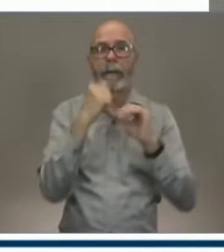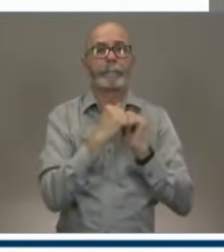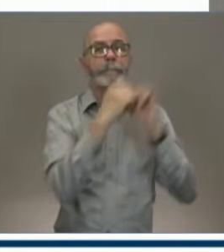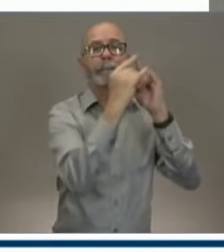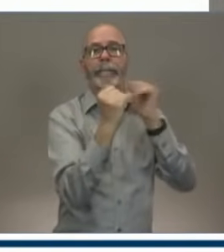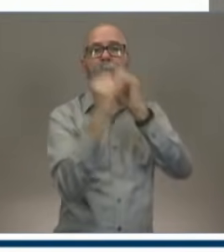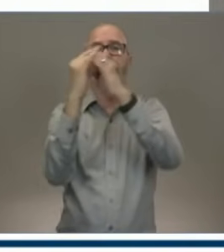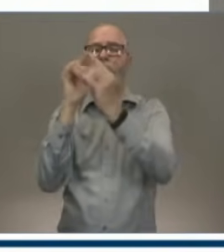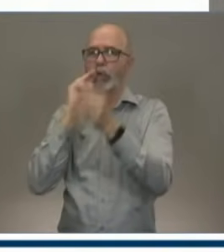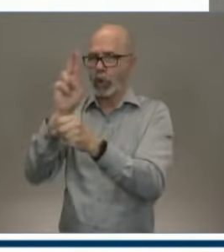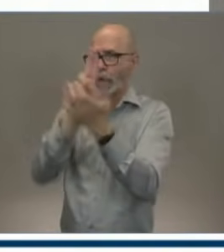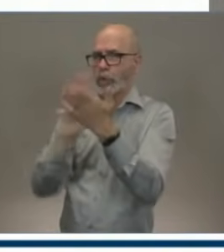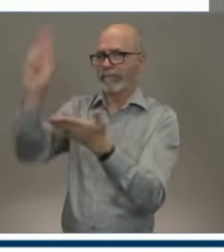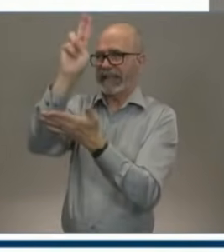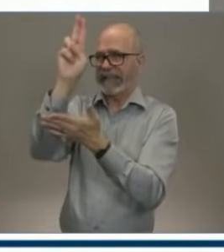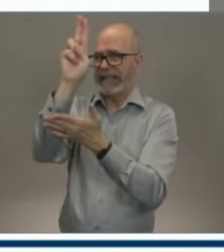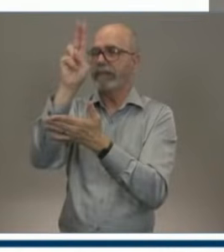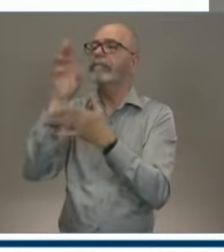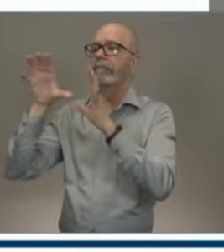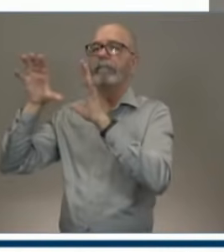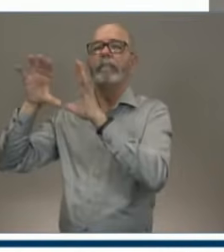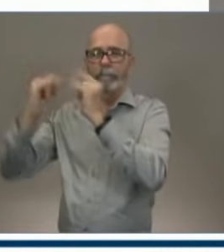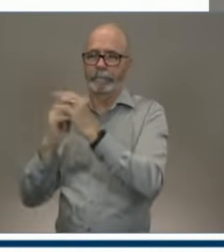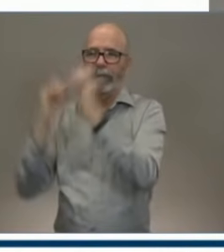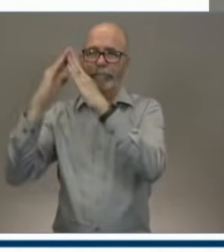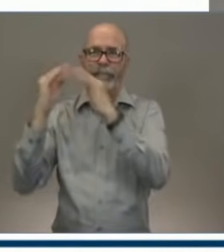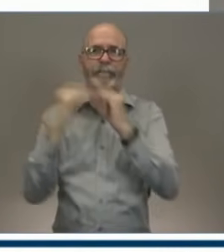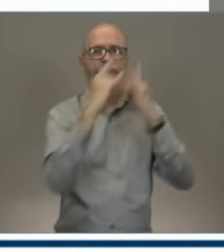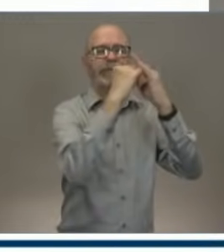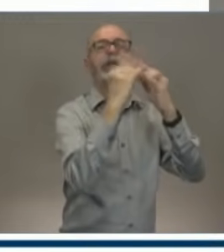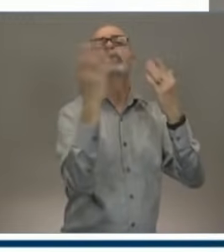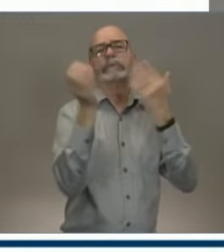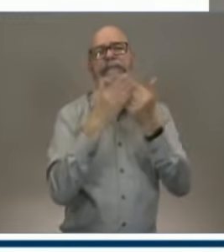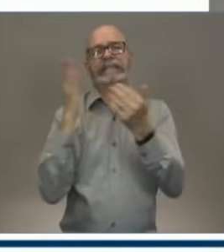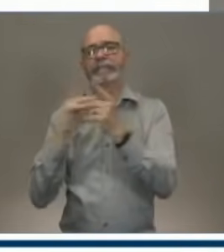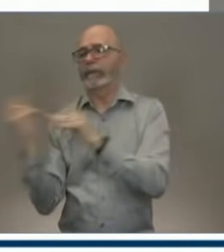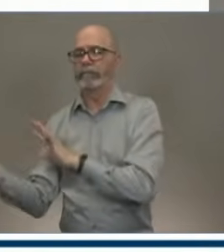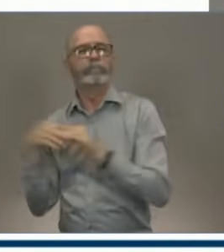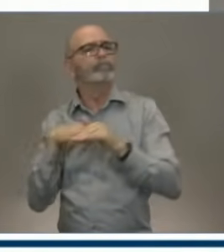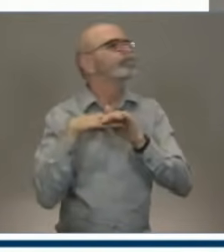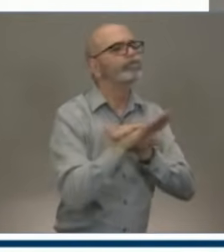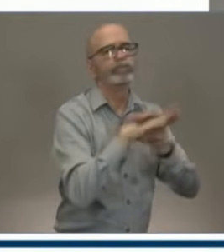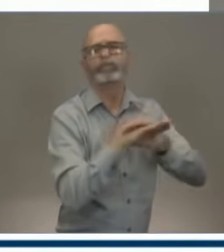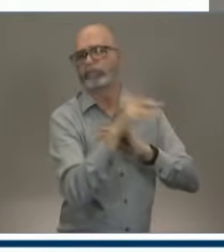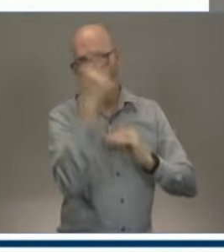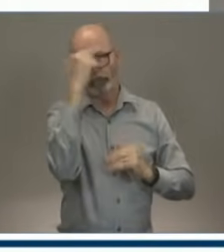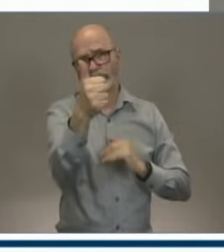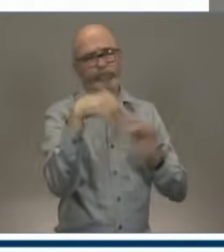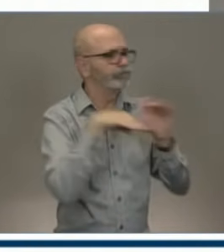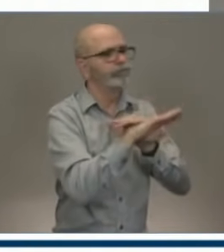as a way to further have access to testing as we move out of that quarantine period.